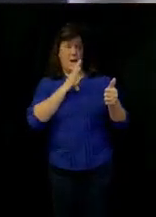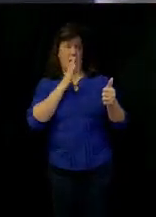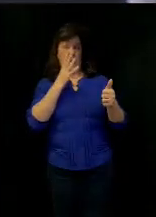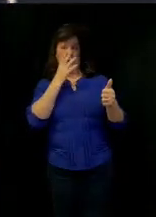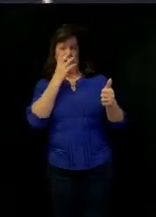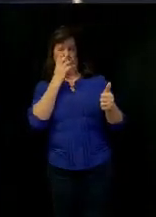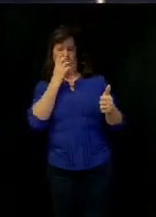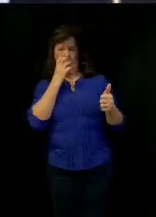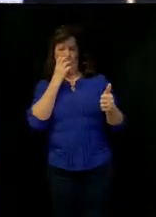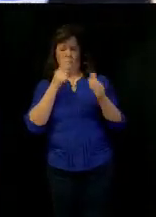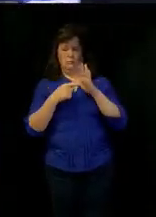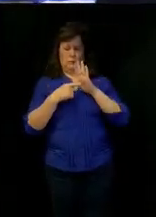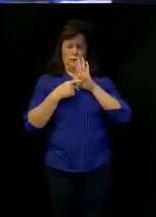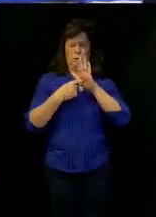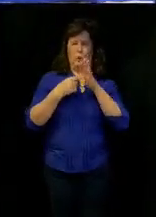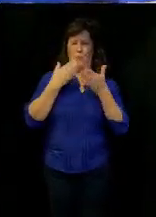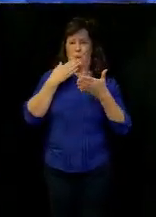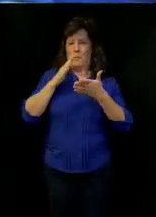to show myself.